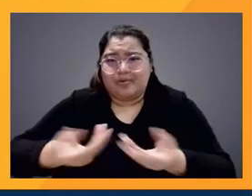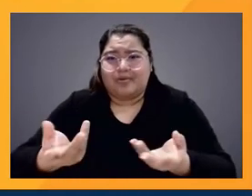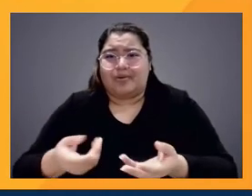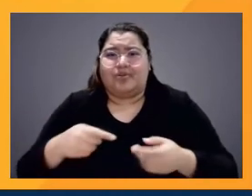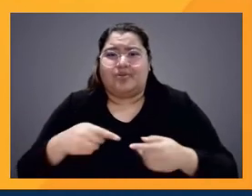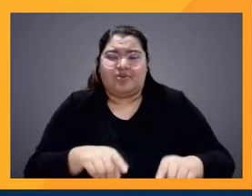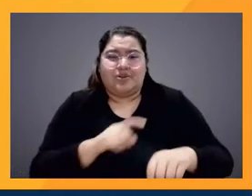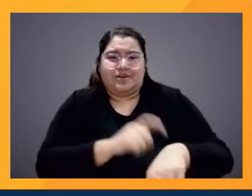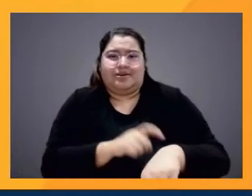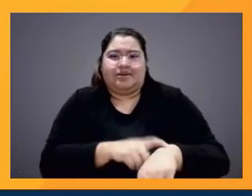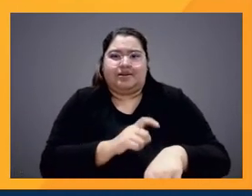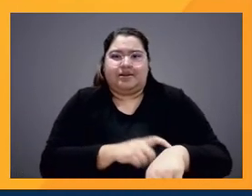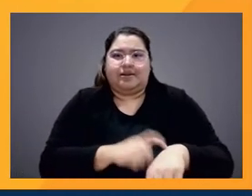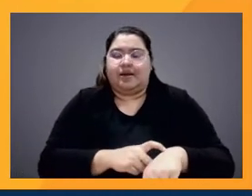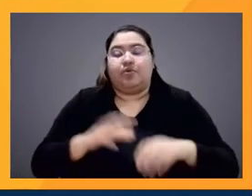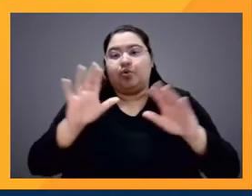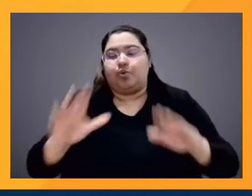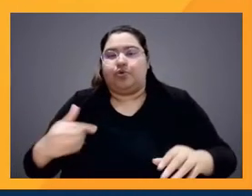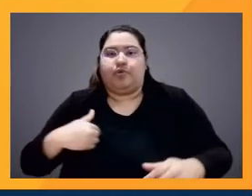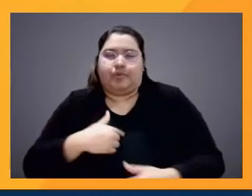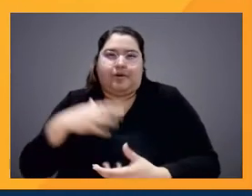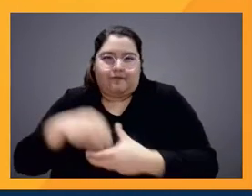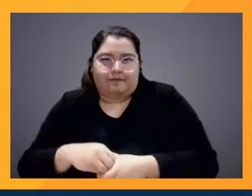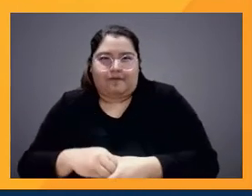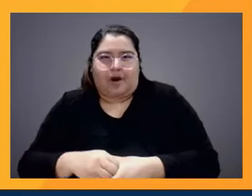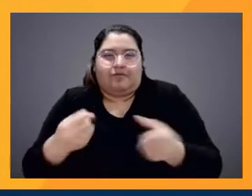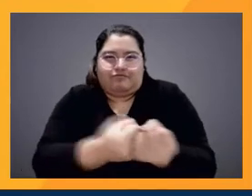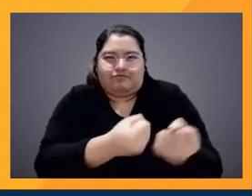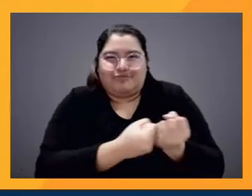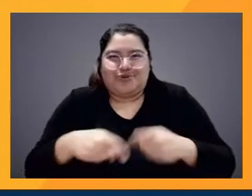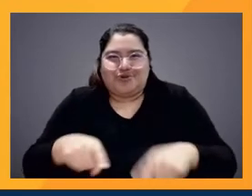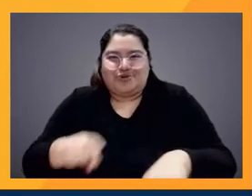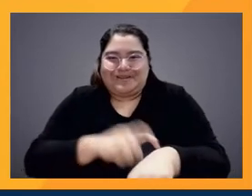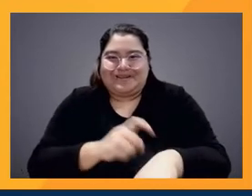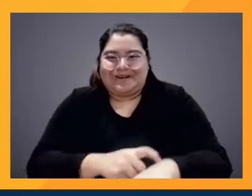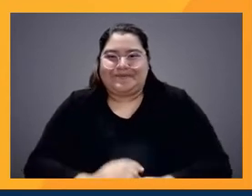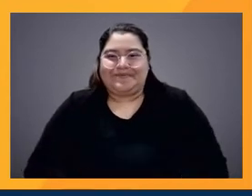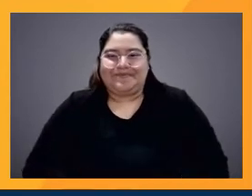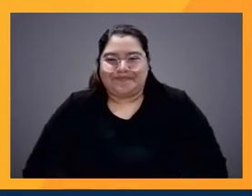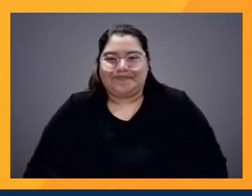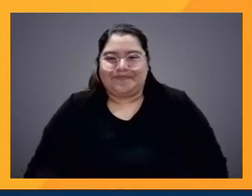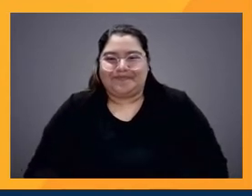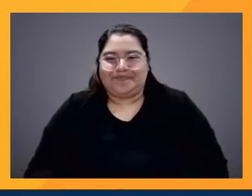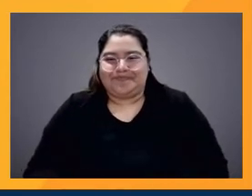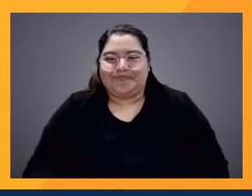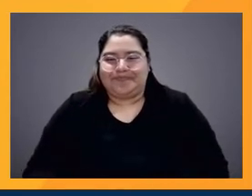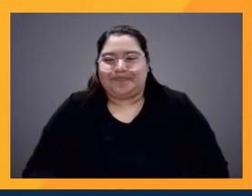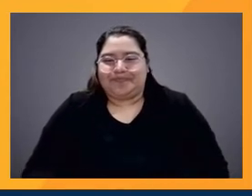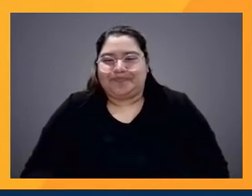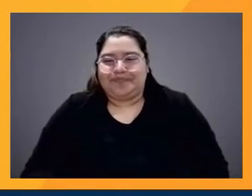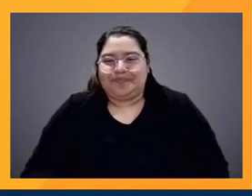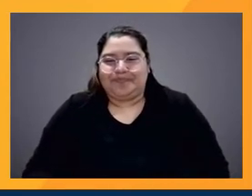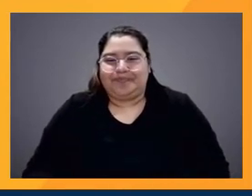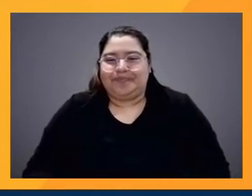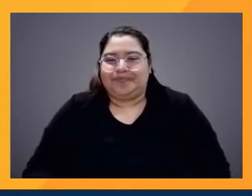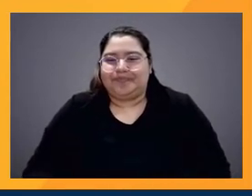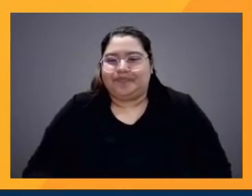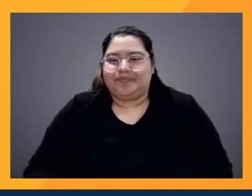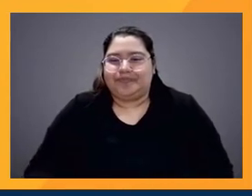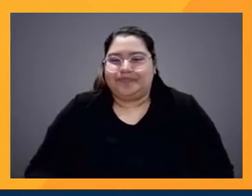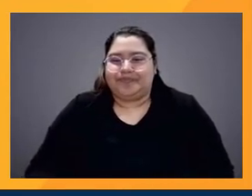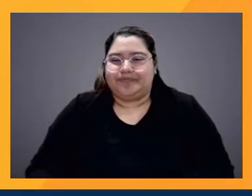small businesses through this time. And the SBA is no longer that little unknown agency I referenced. It's definitely known